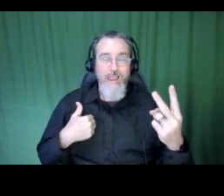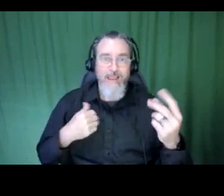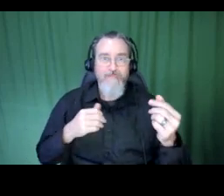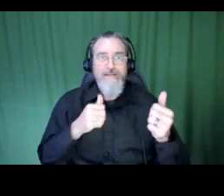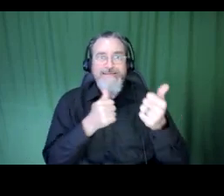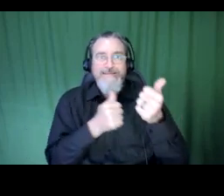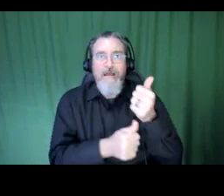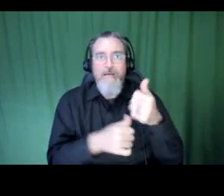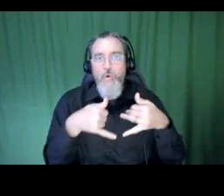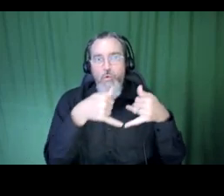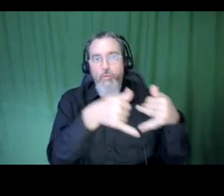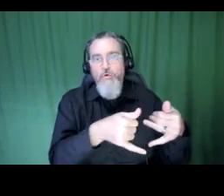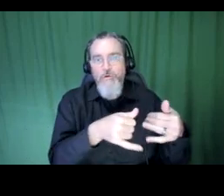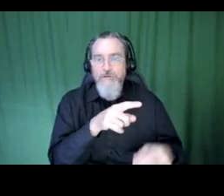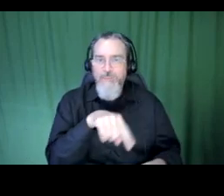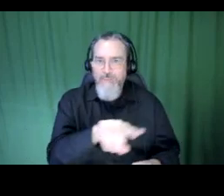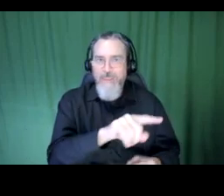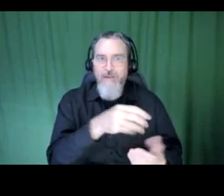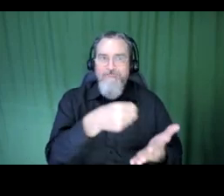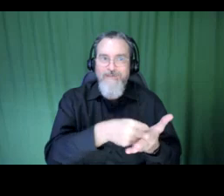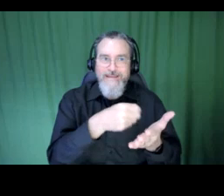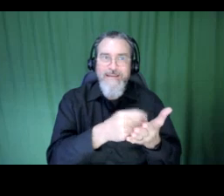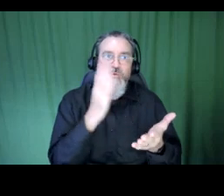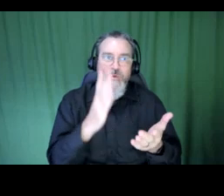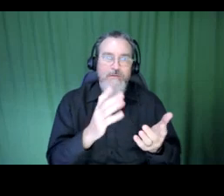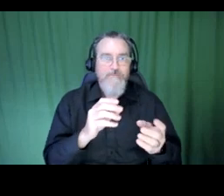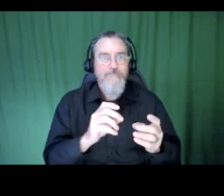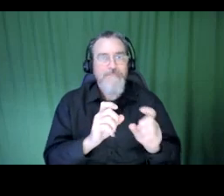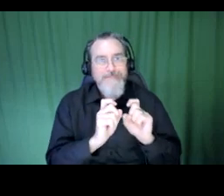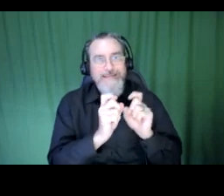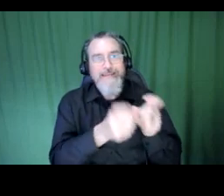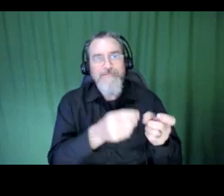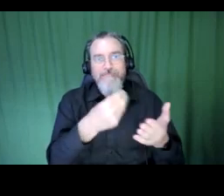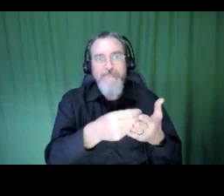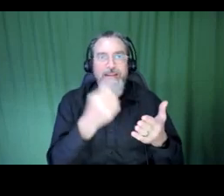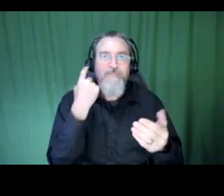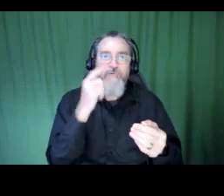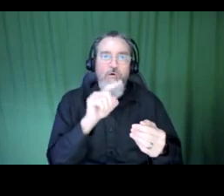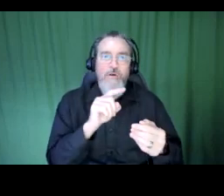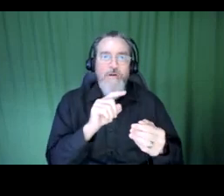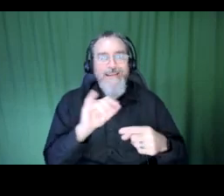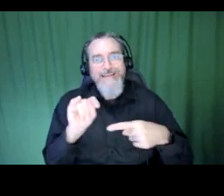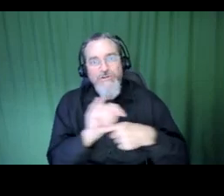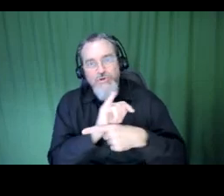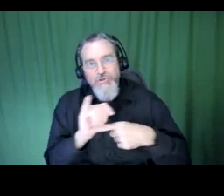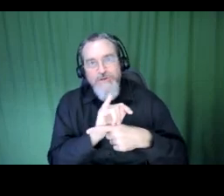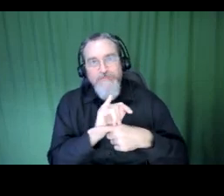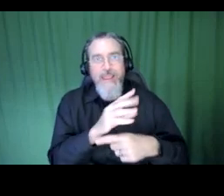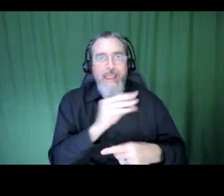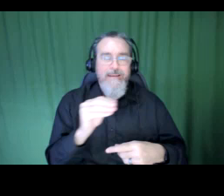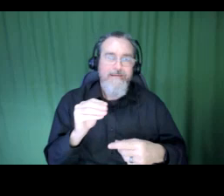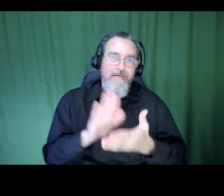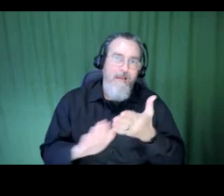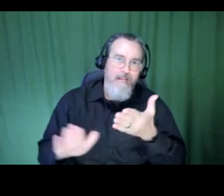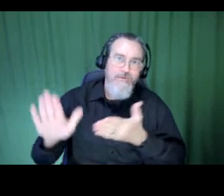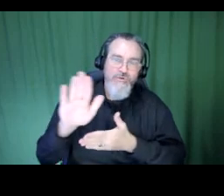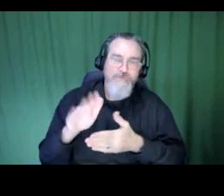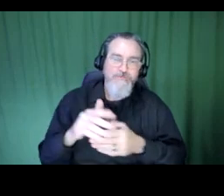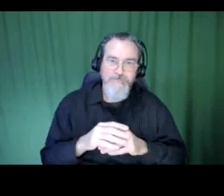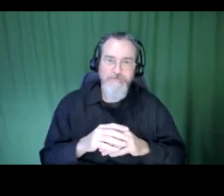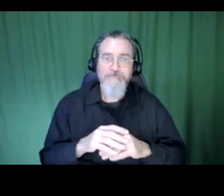provide scholarships for tribal members as well as internships. There's reserved funds for bringing on more tribal partners in all of these